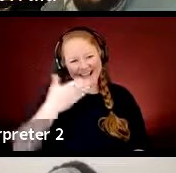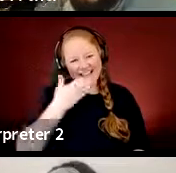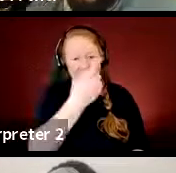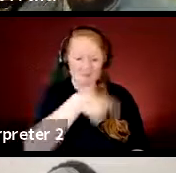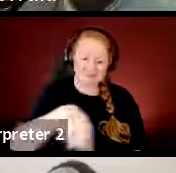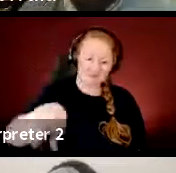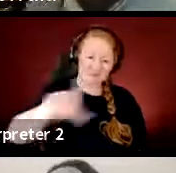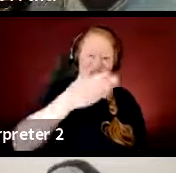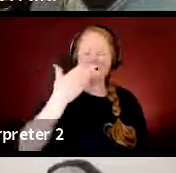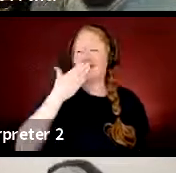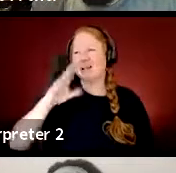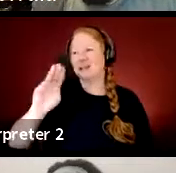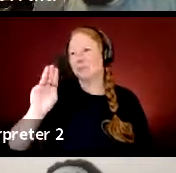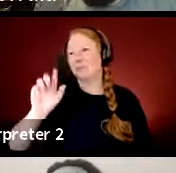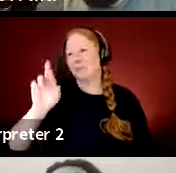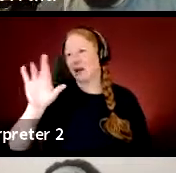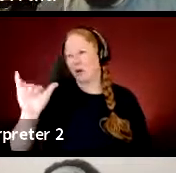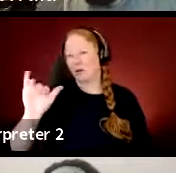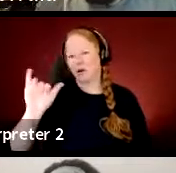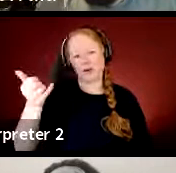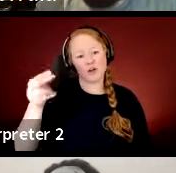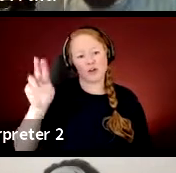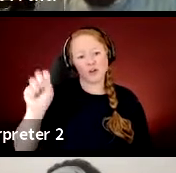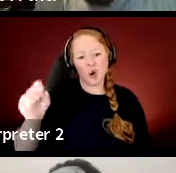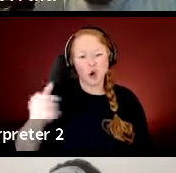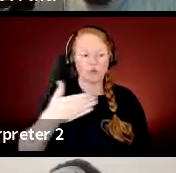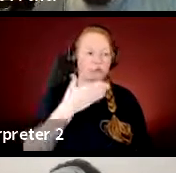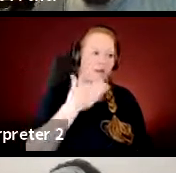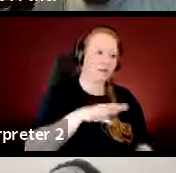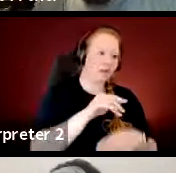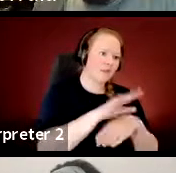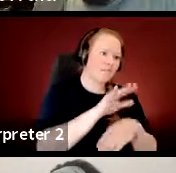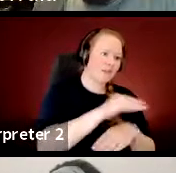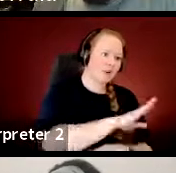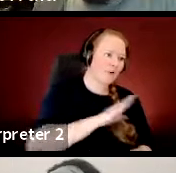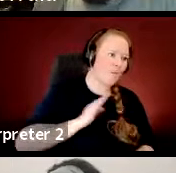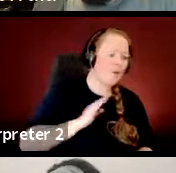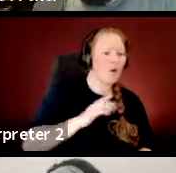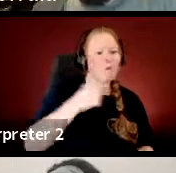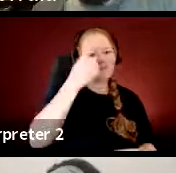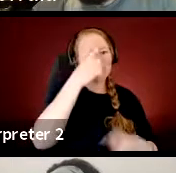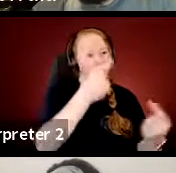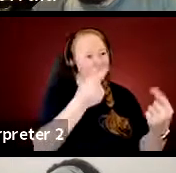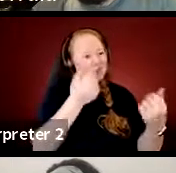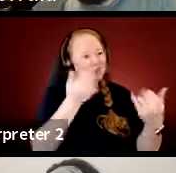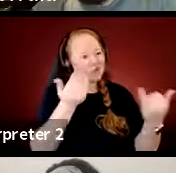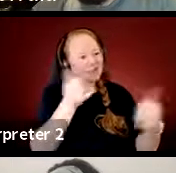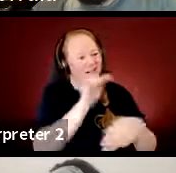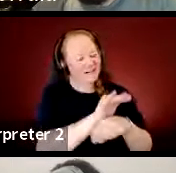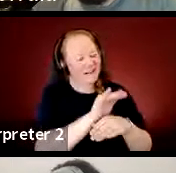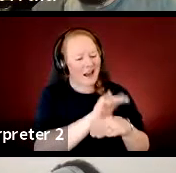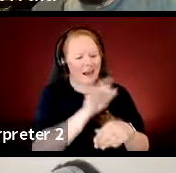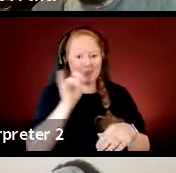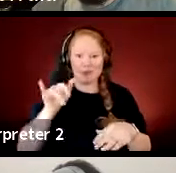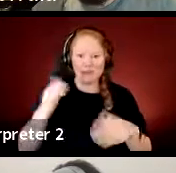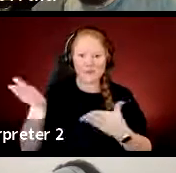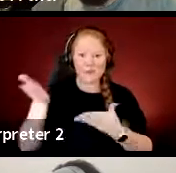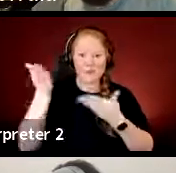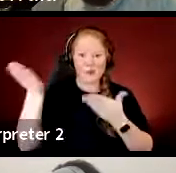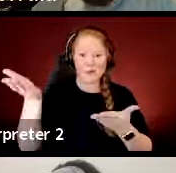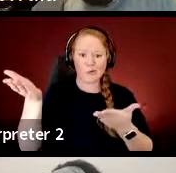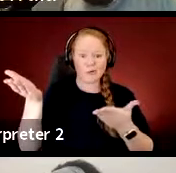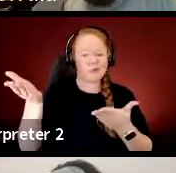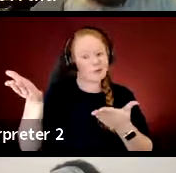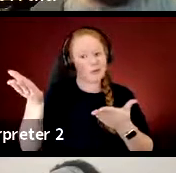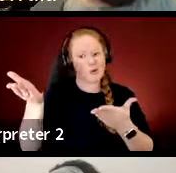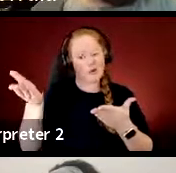Mayor Jones and to the advisory board and for what you're doing tonight and what you've done in drawing up this proposal. I really like it. I think it's